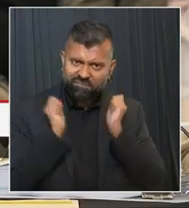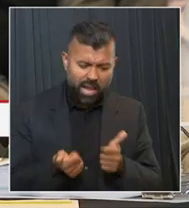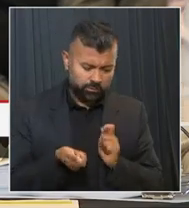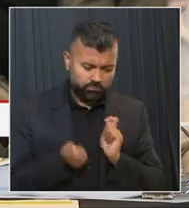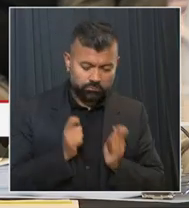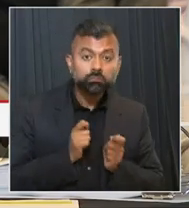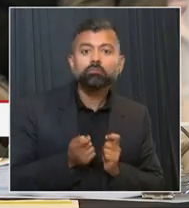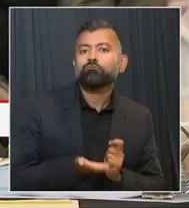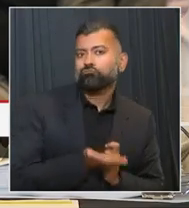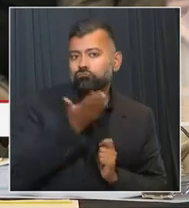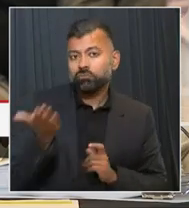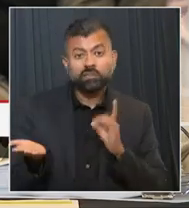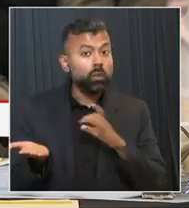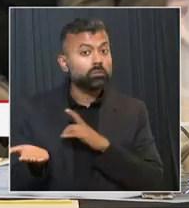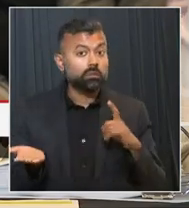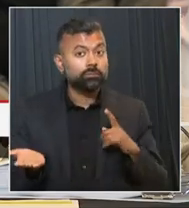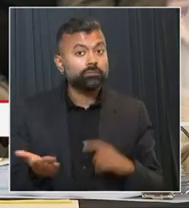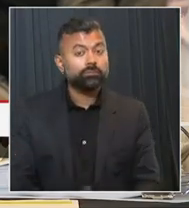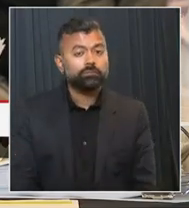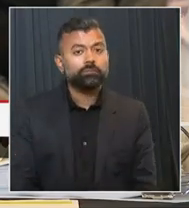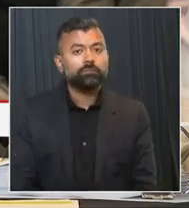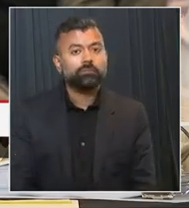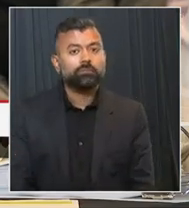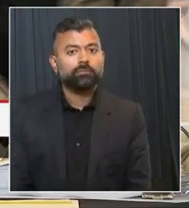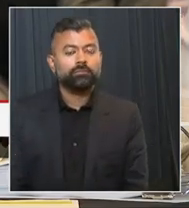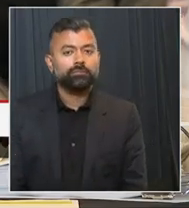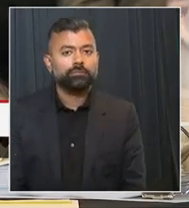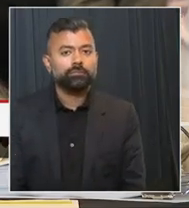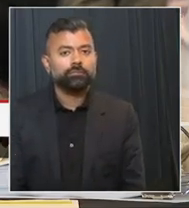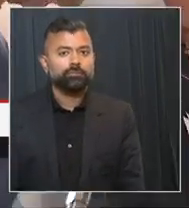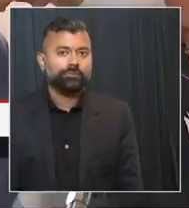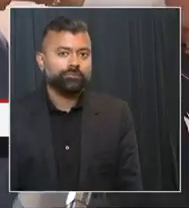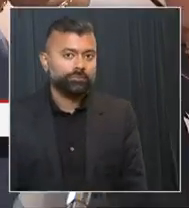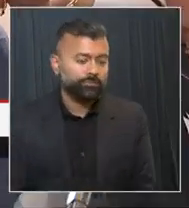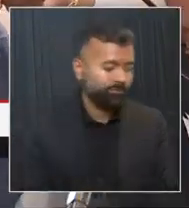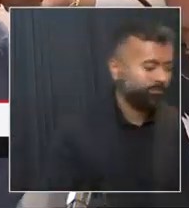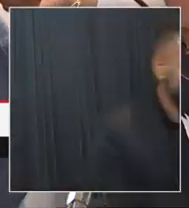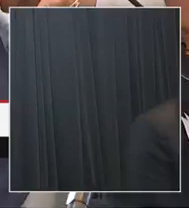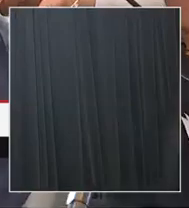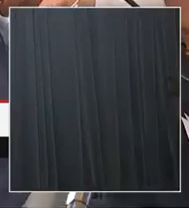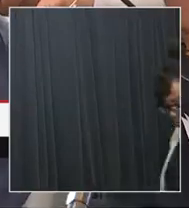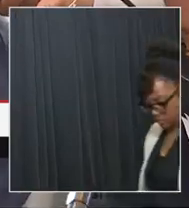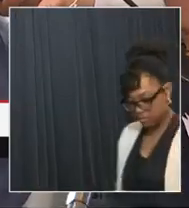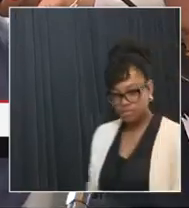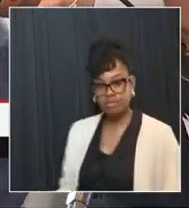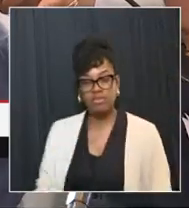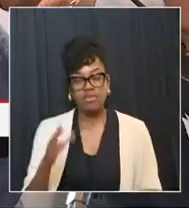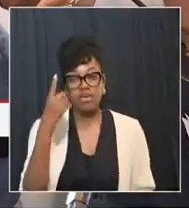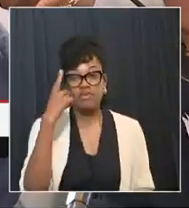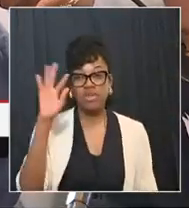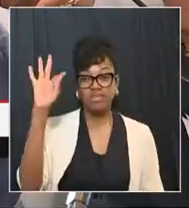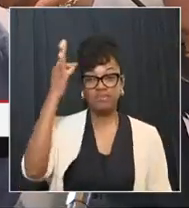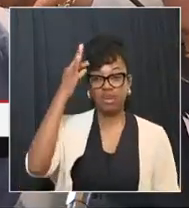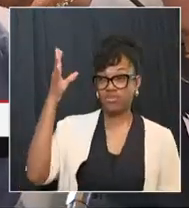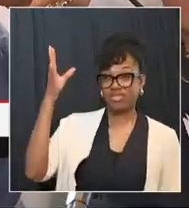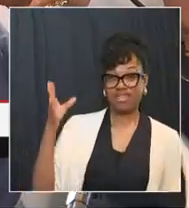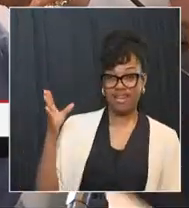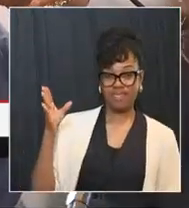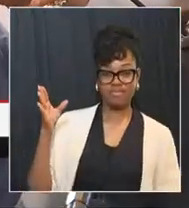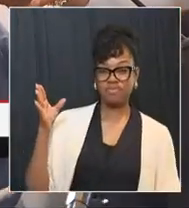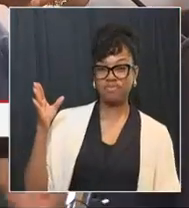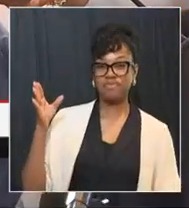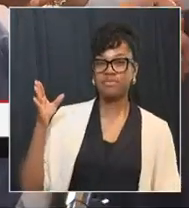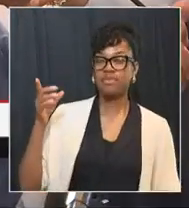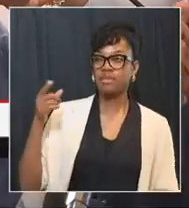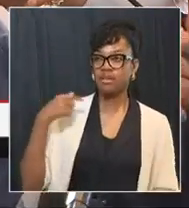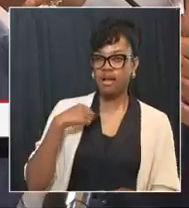For the federal side of the budget, which is what I'm also looking at, there